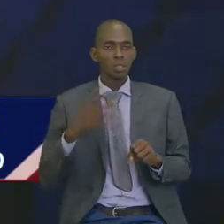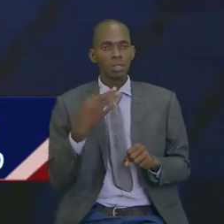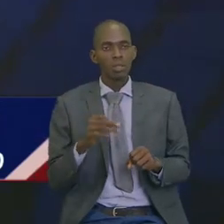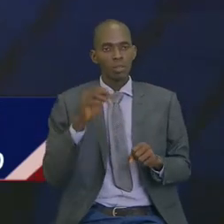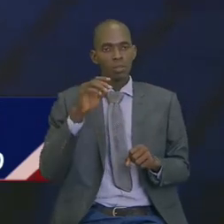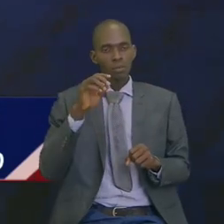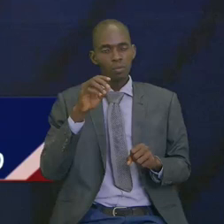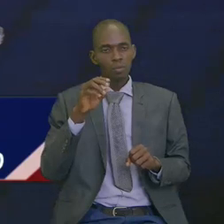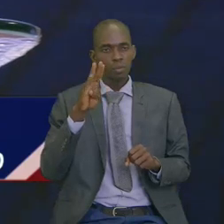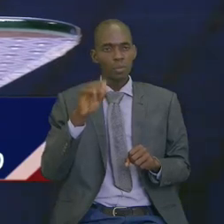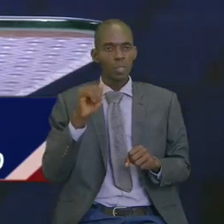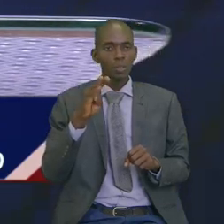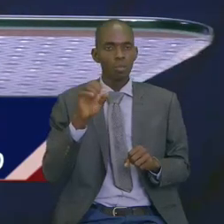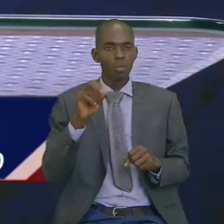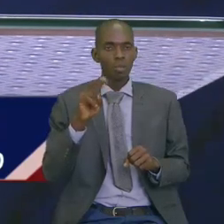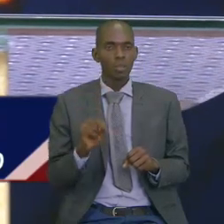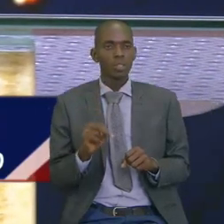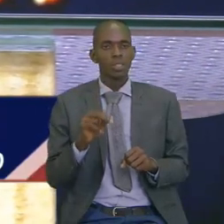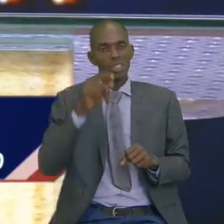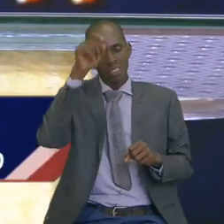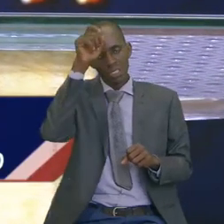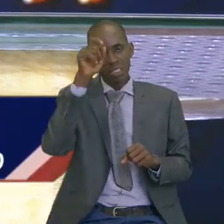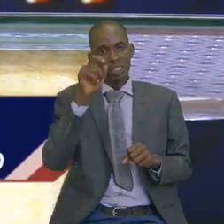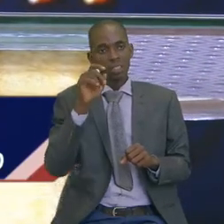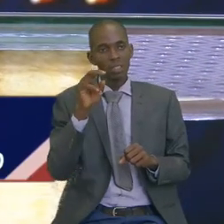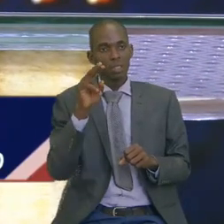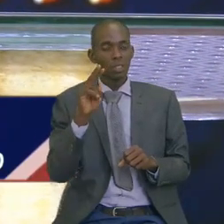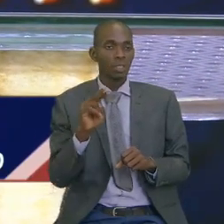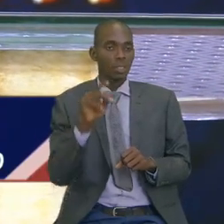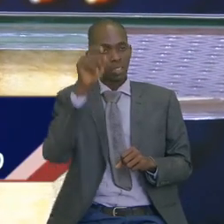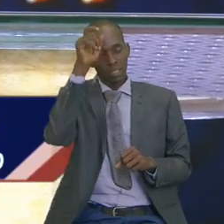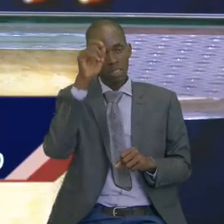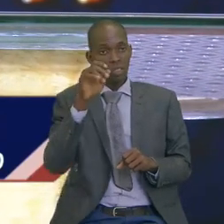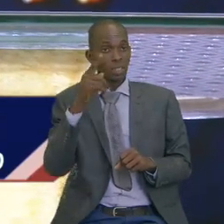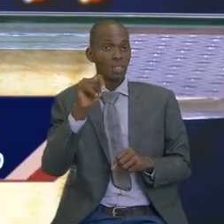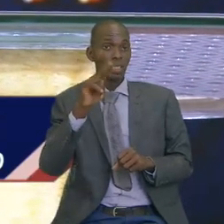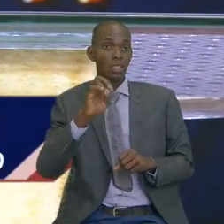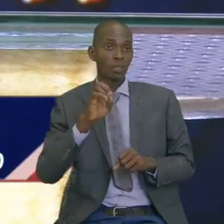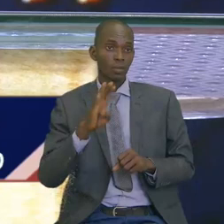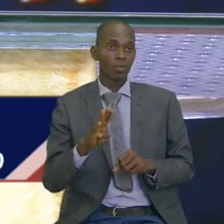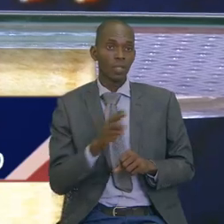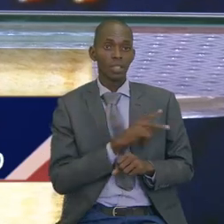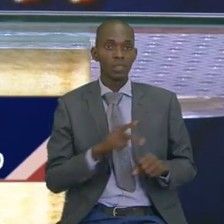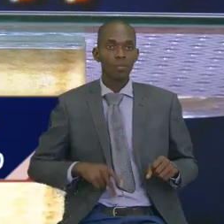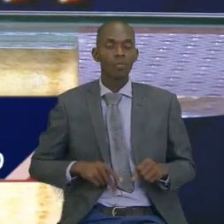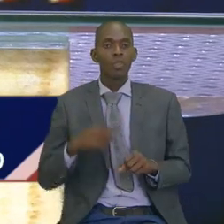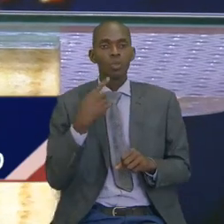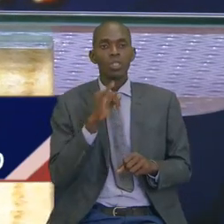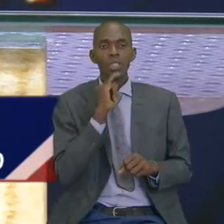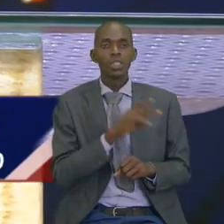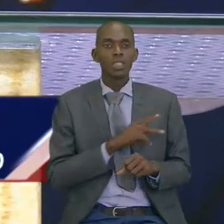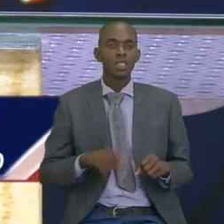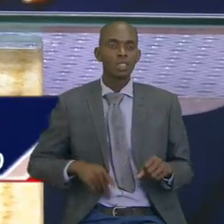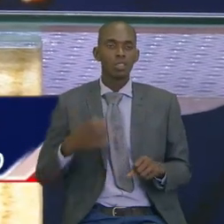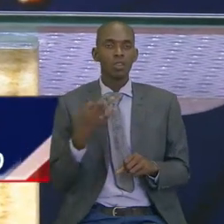a king of kings. Not the king of kings, a king of kings. Why?